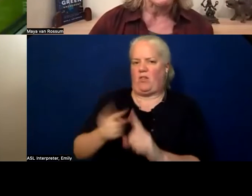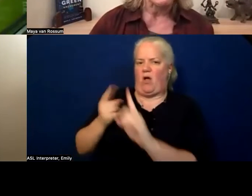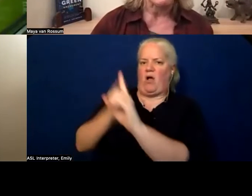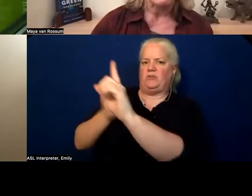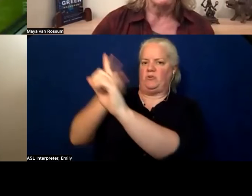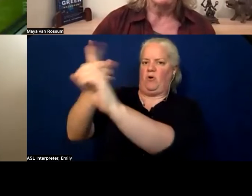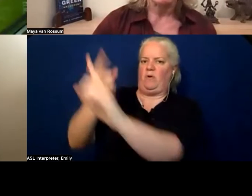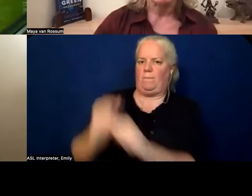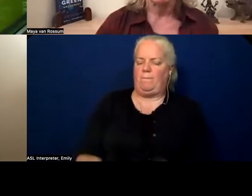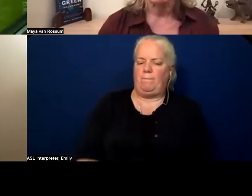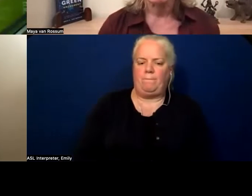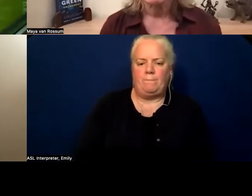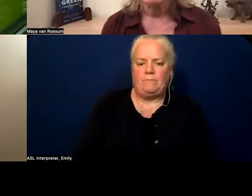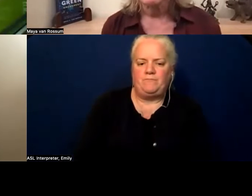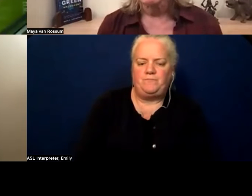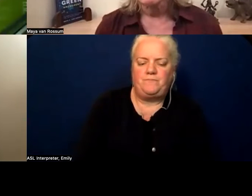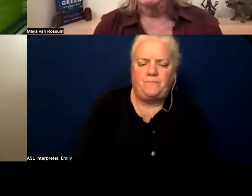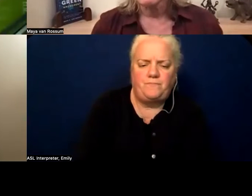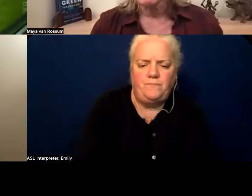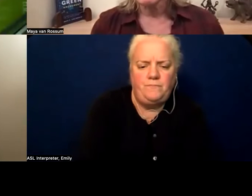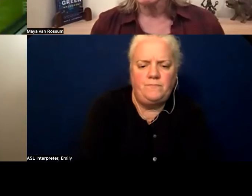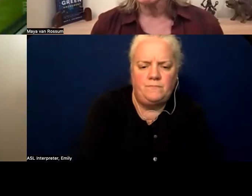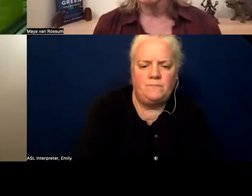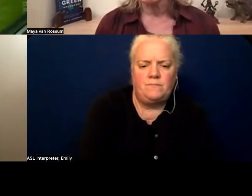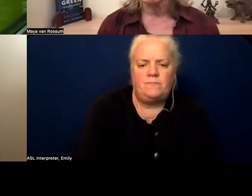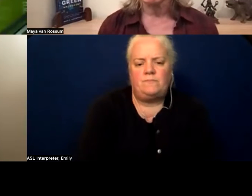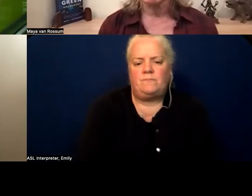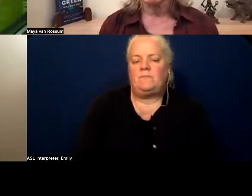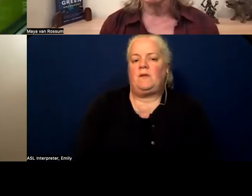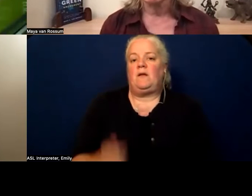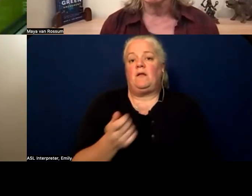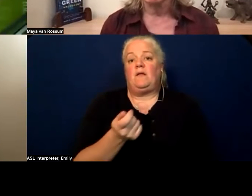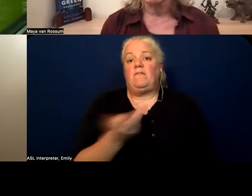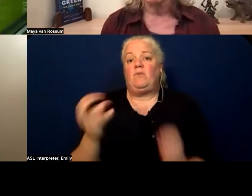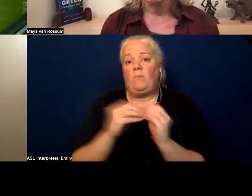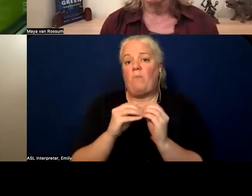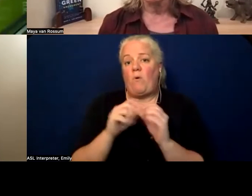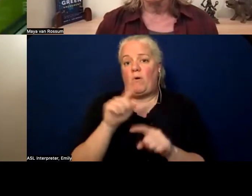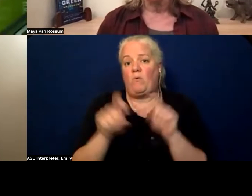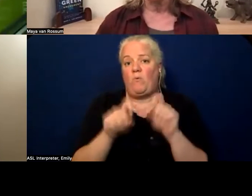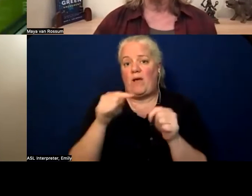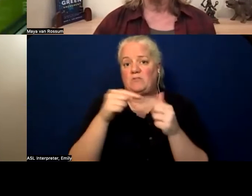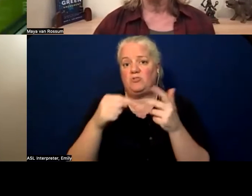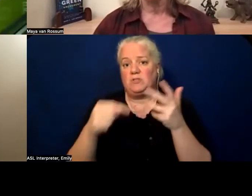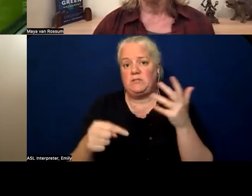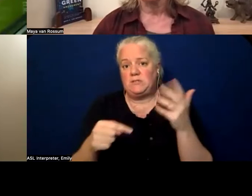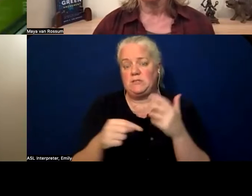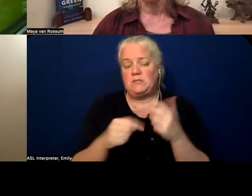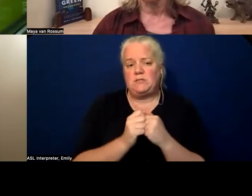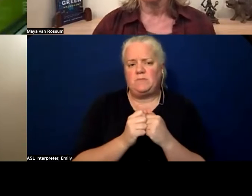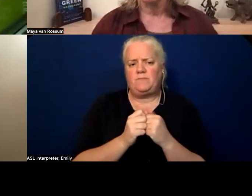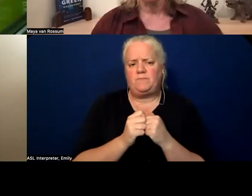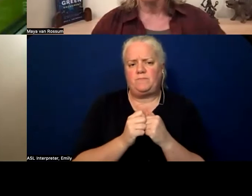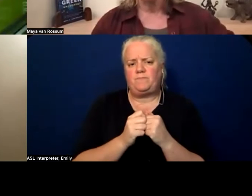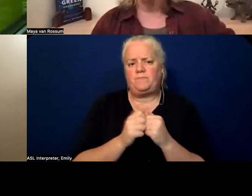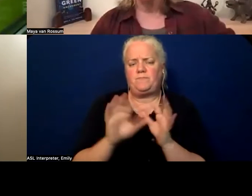Thanks for that. I'm going to move on to a couple more questions here. I guess this is somewhat